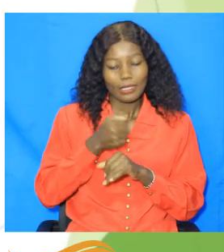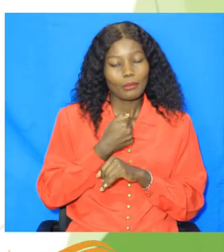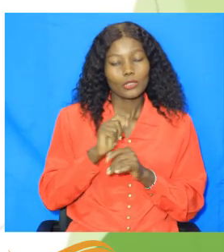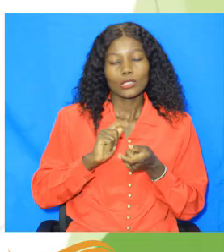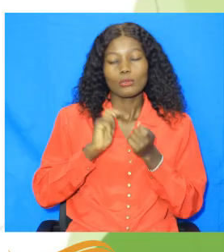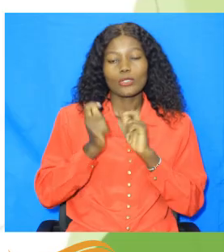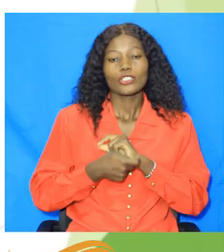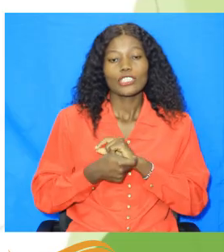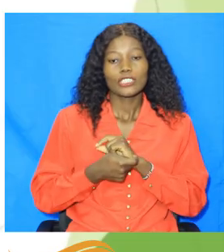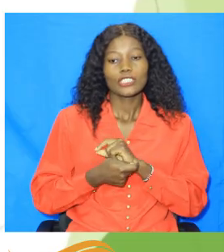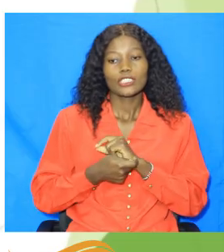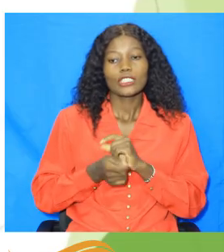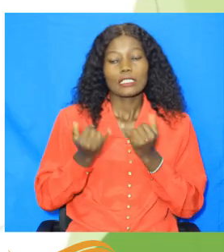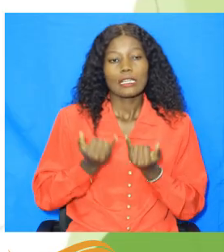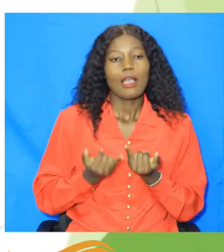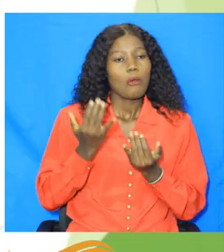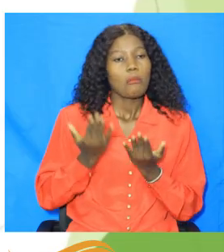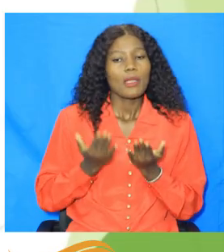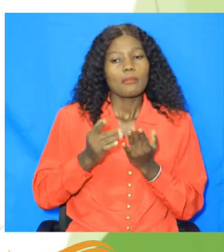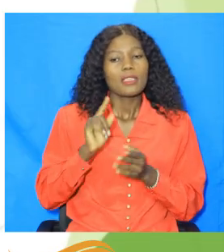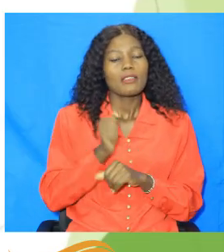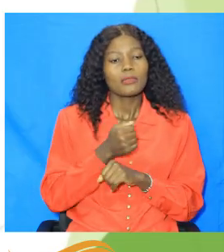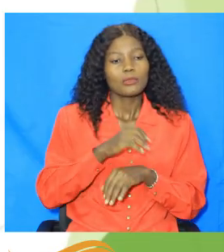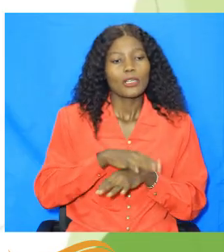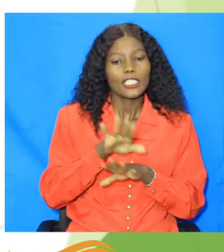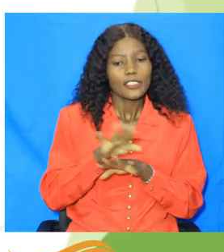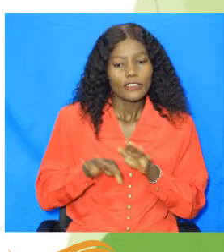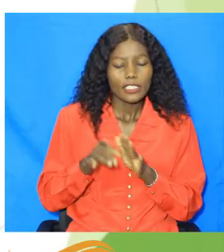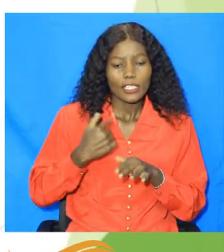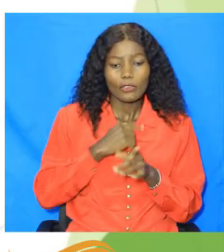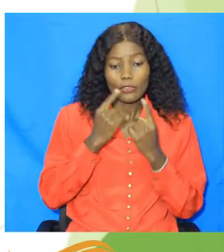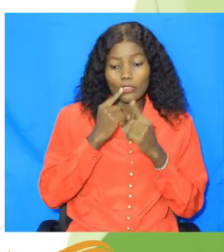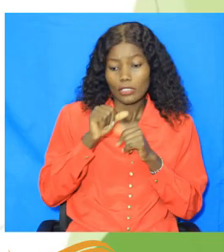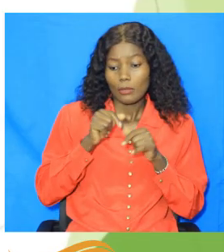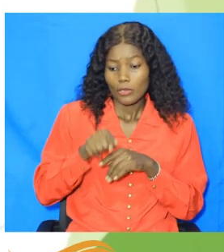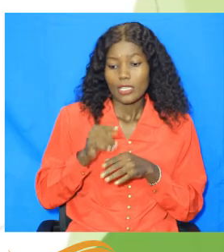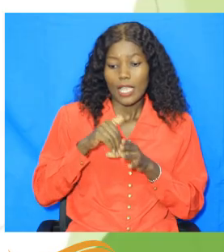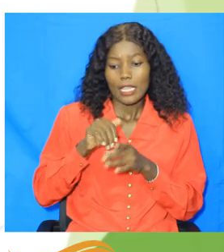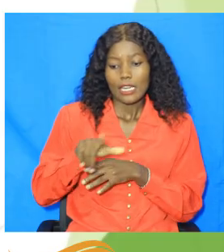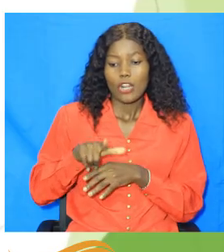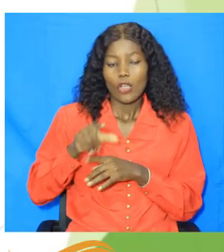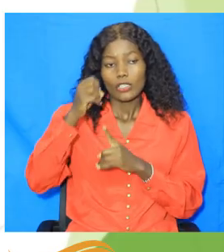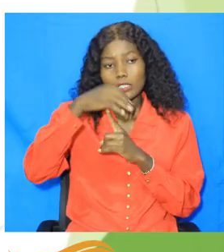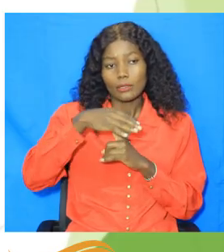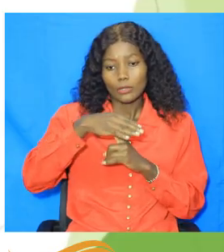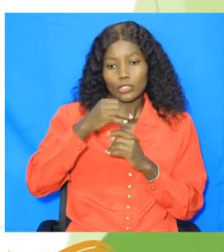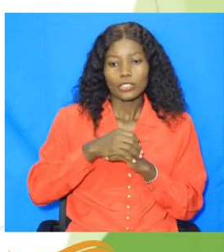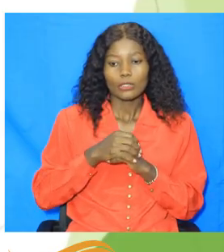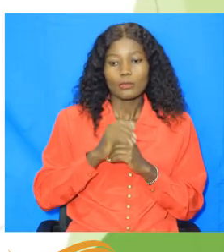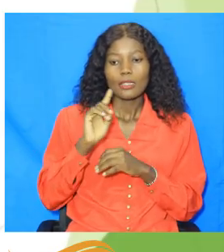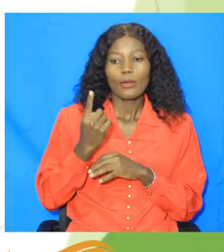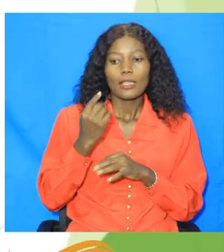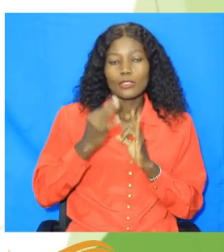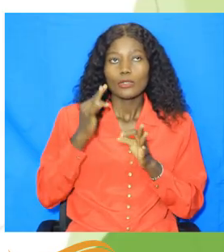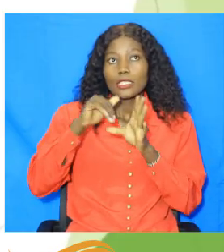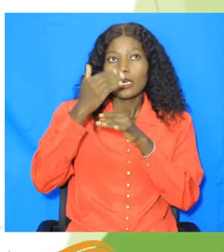with. So you may not find everything that we've talked about here in especially in our local championships, the ones that are